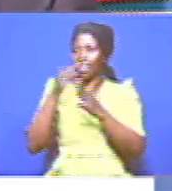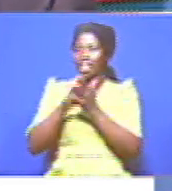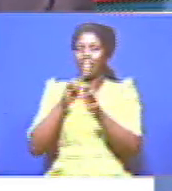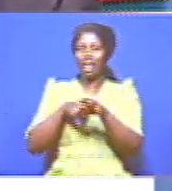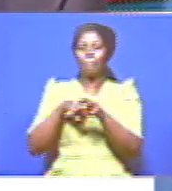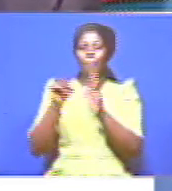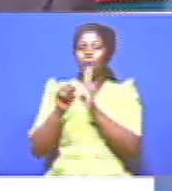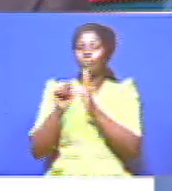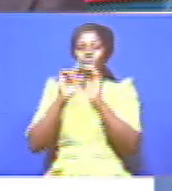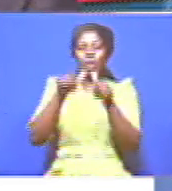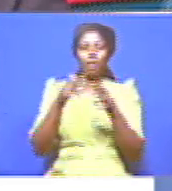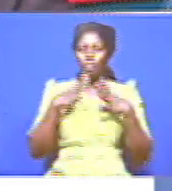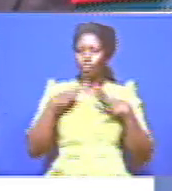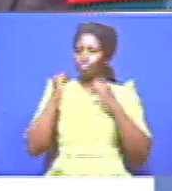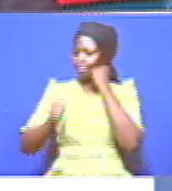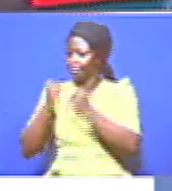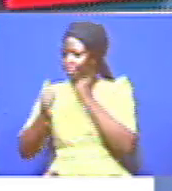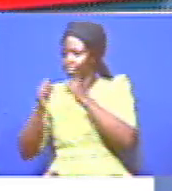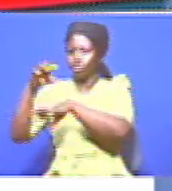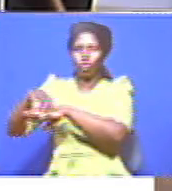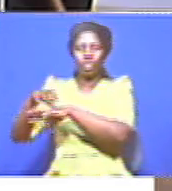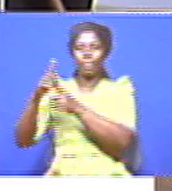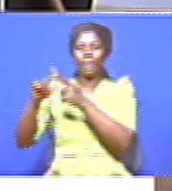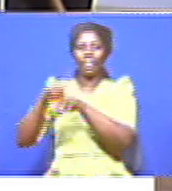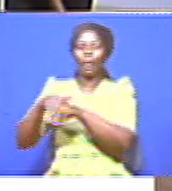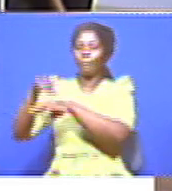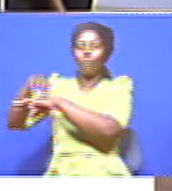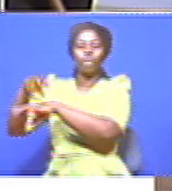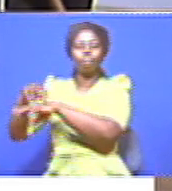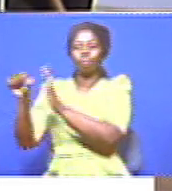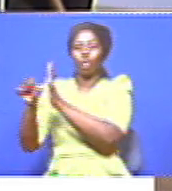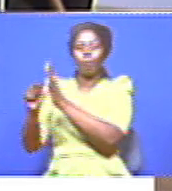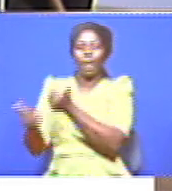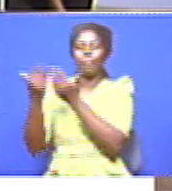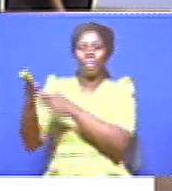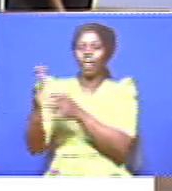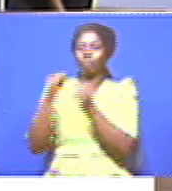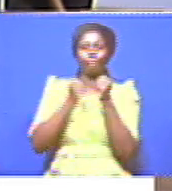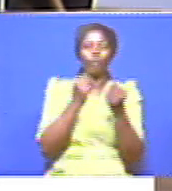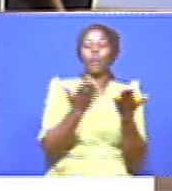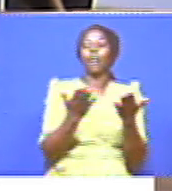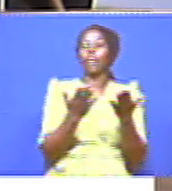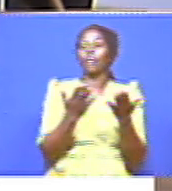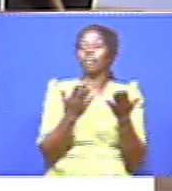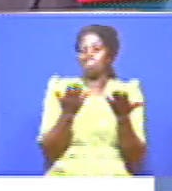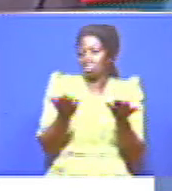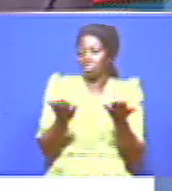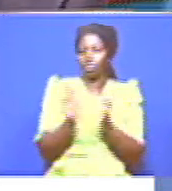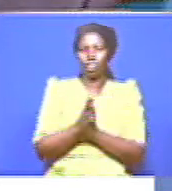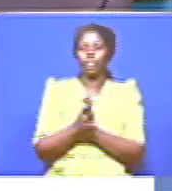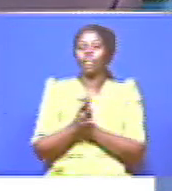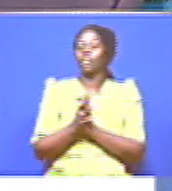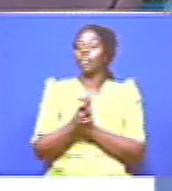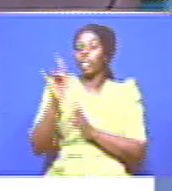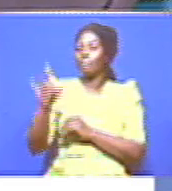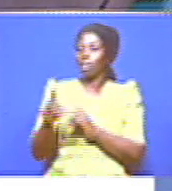comes, people run to the mosque. But if the problem comes from the mosque, where do you run? Right. This is really where we are. Right. I think there is a lot which we really need to look at before